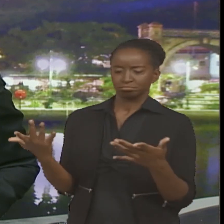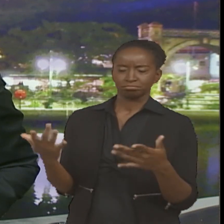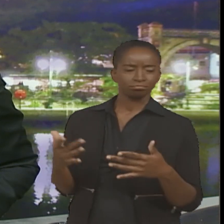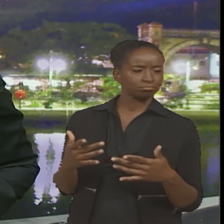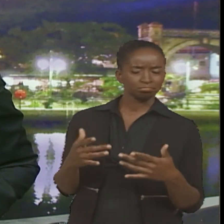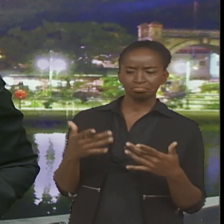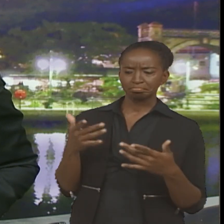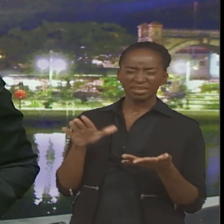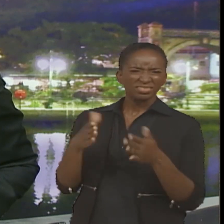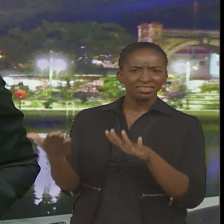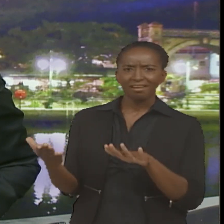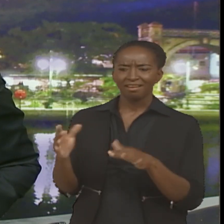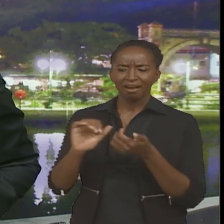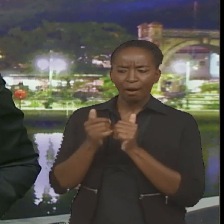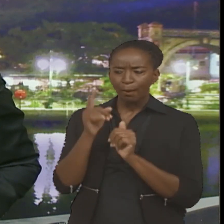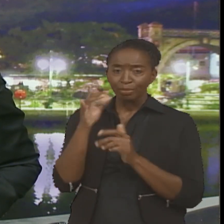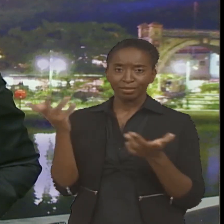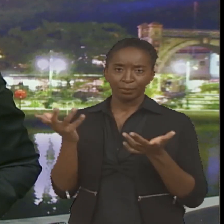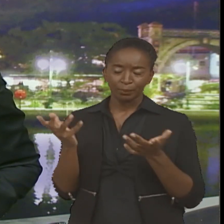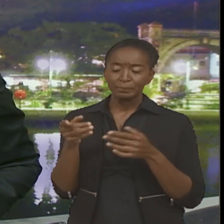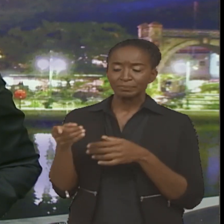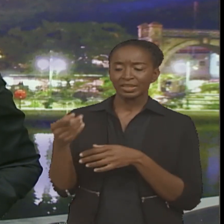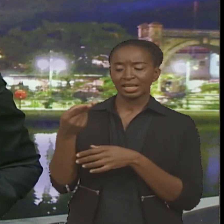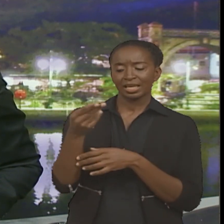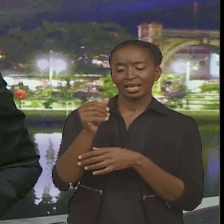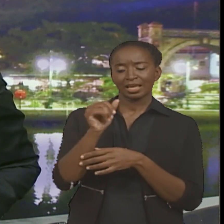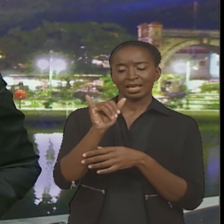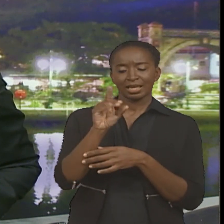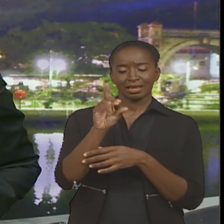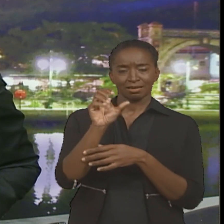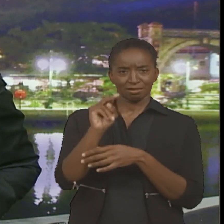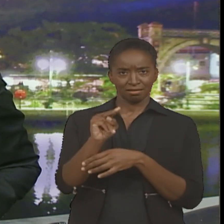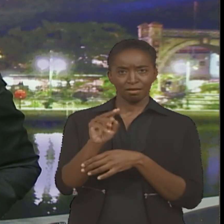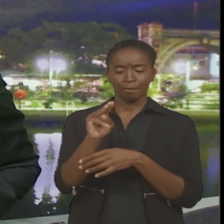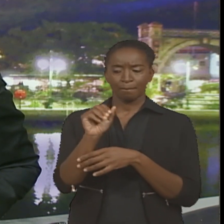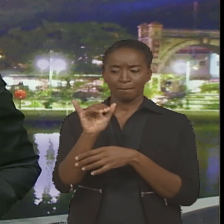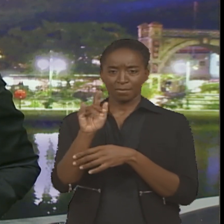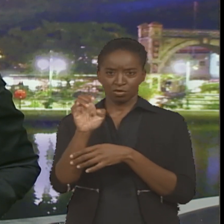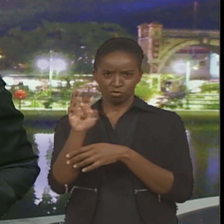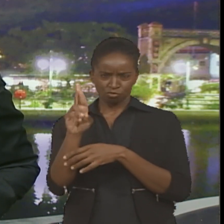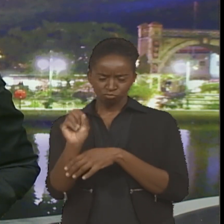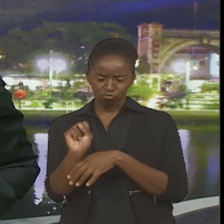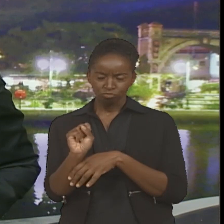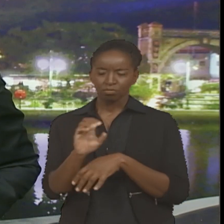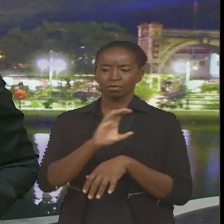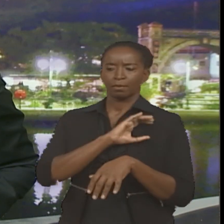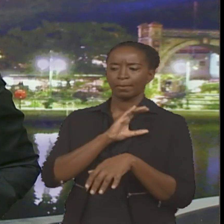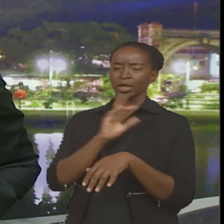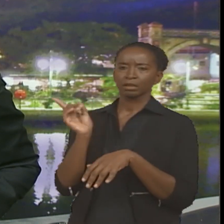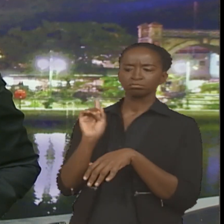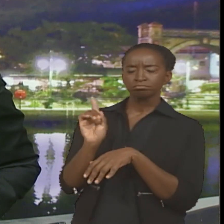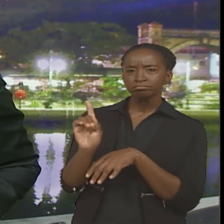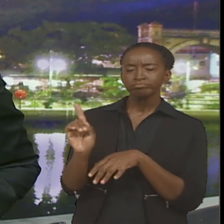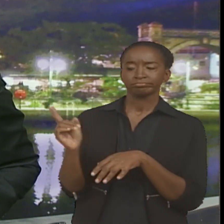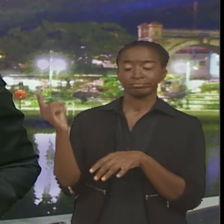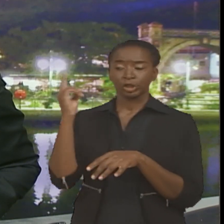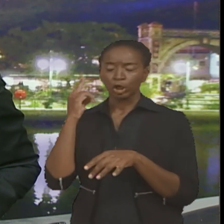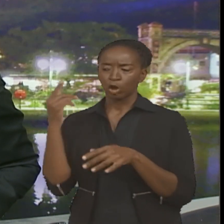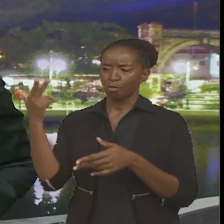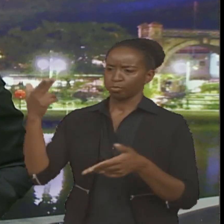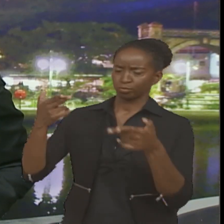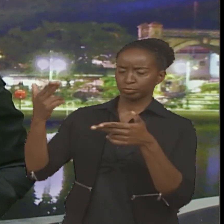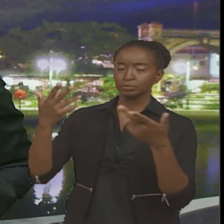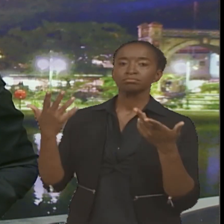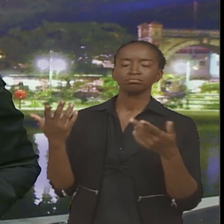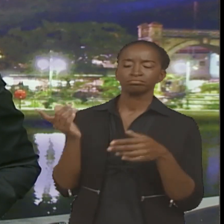Mears of Hines Road, Blackrock, was discovered by lawmen responding to reports of a shooting just after 10. His body was found about 15 feet